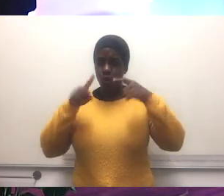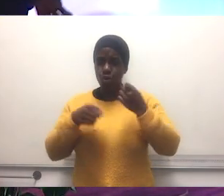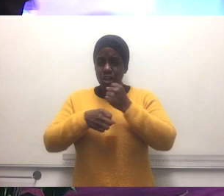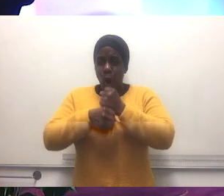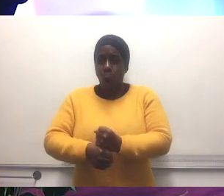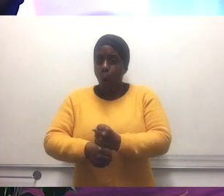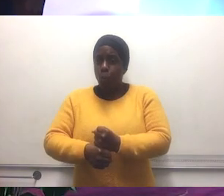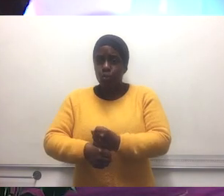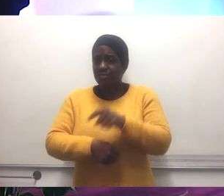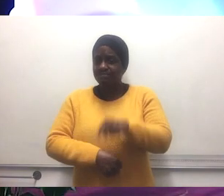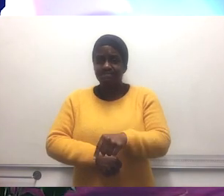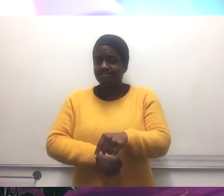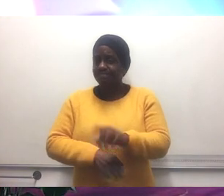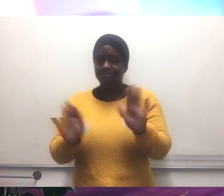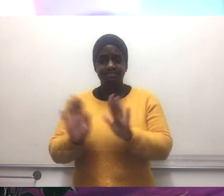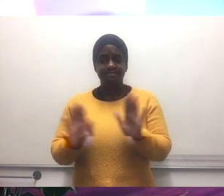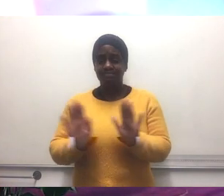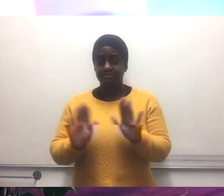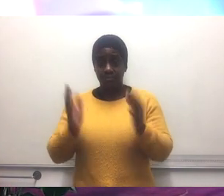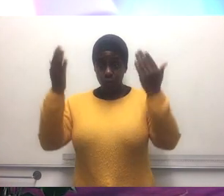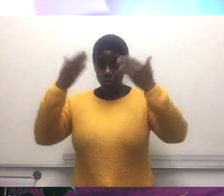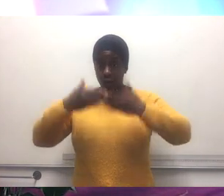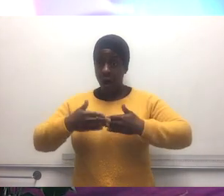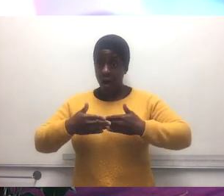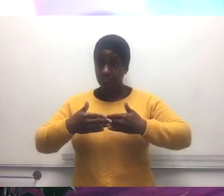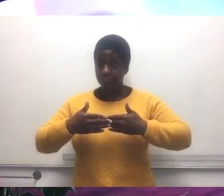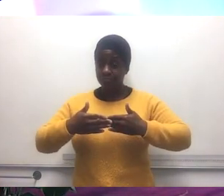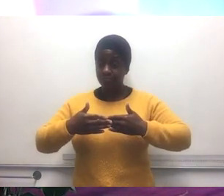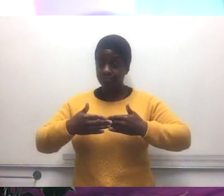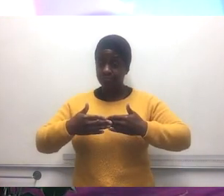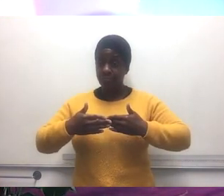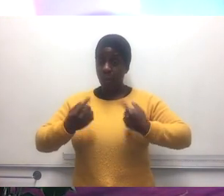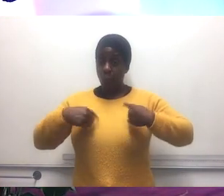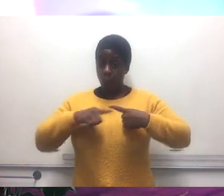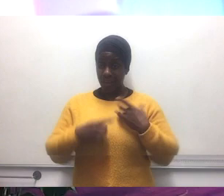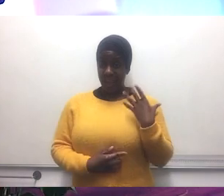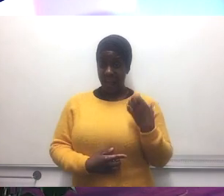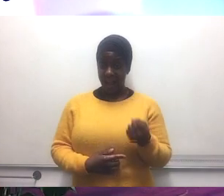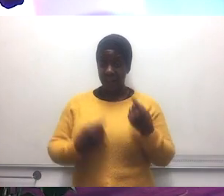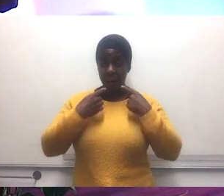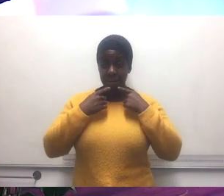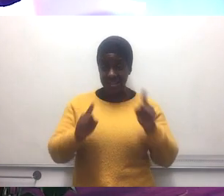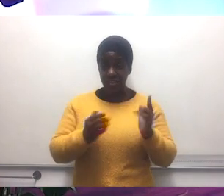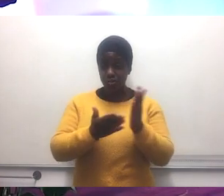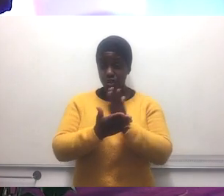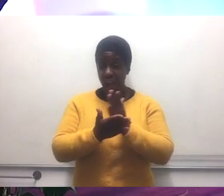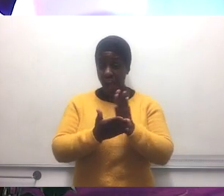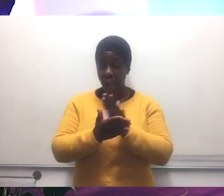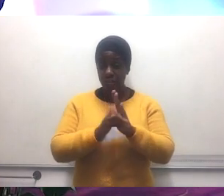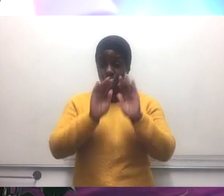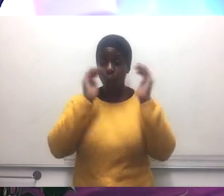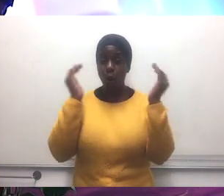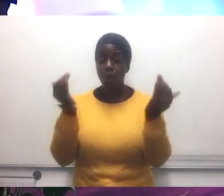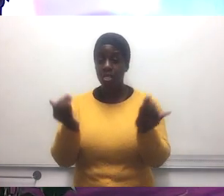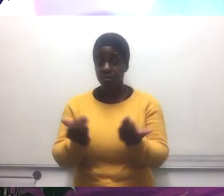him. Tonight, brethren and visiting friends, we have a message to share to the